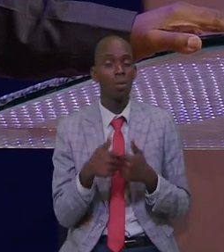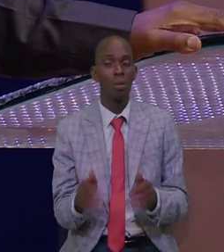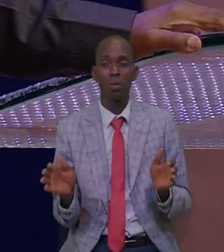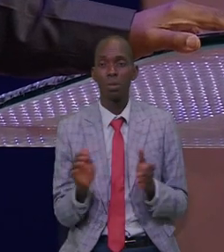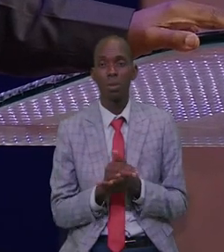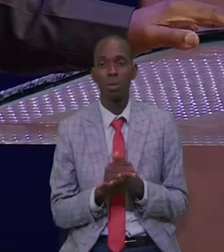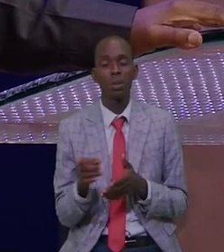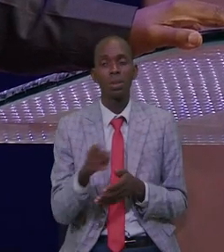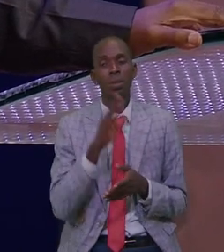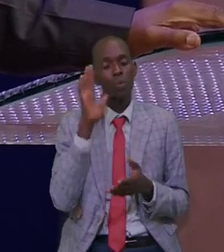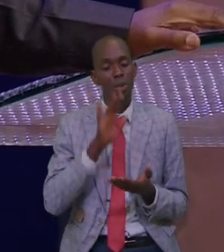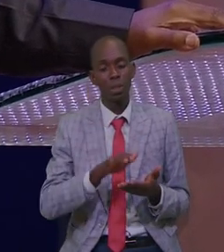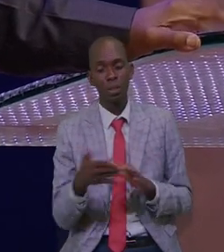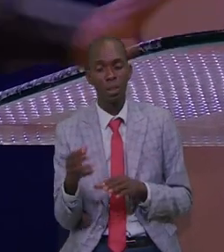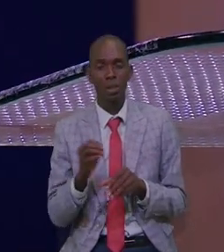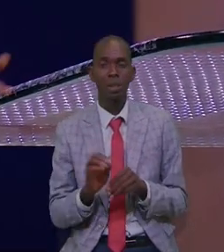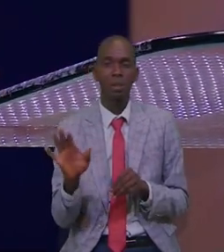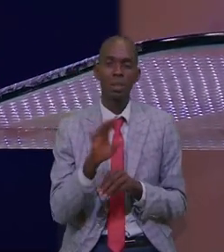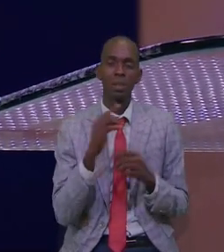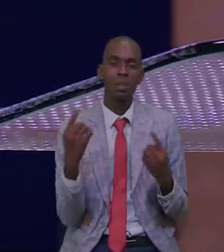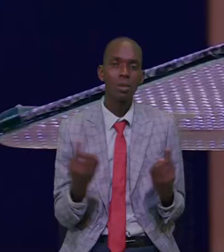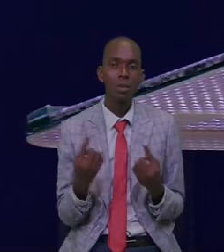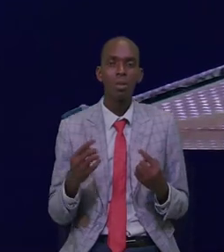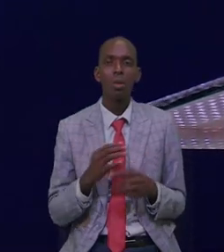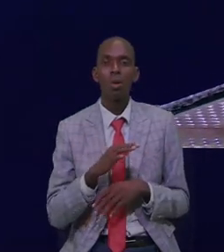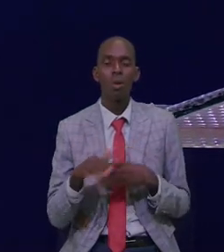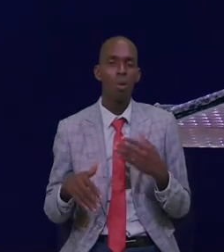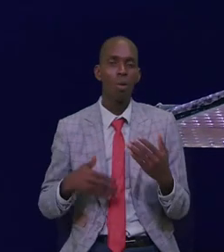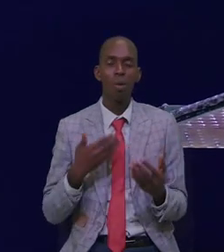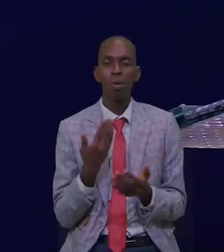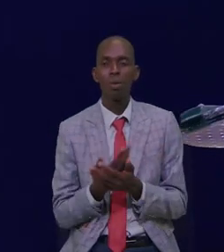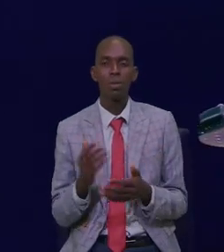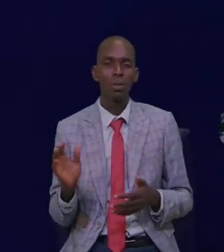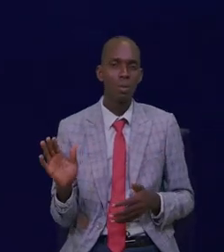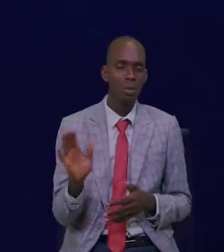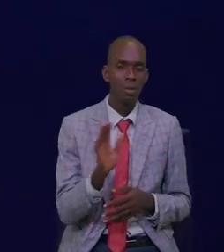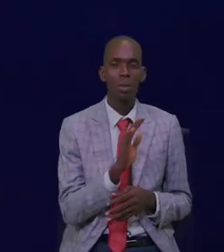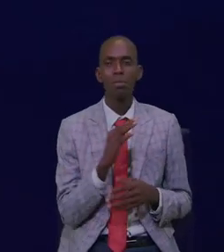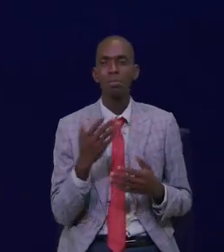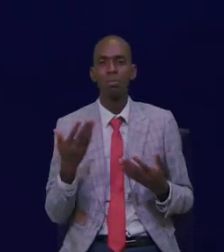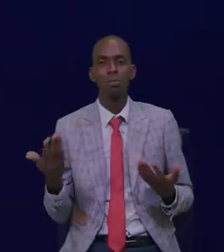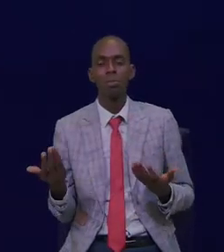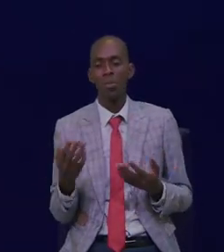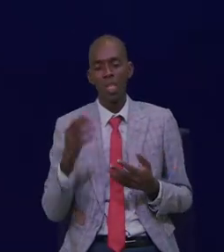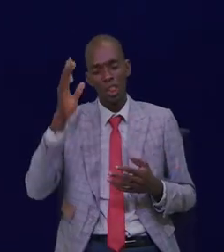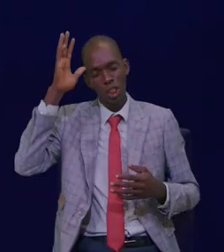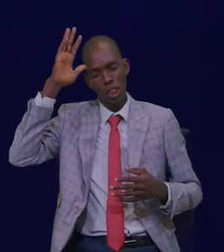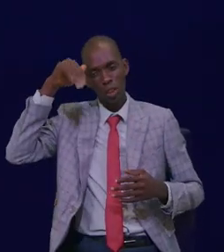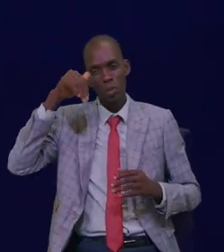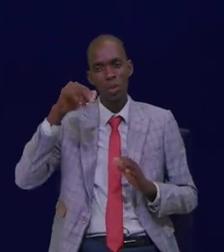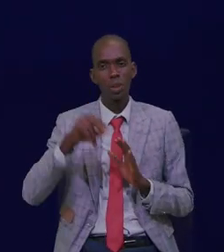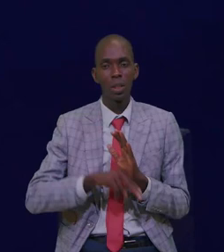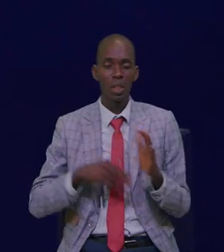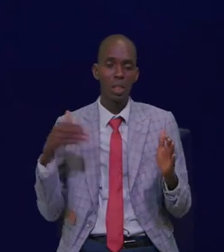They'll die in their sin. All their bravado and all their courage, all their rebellion against